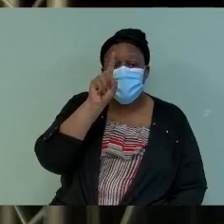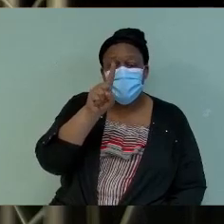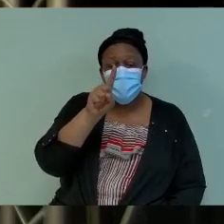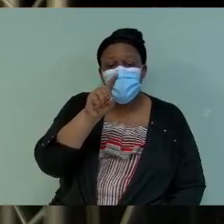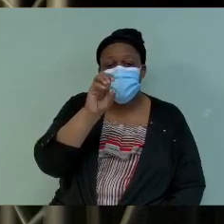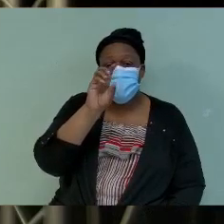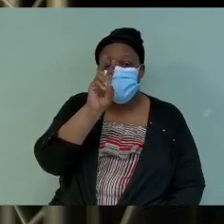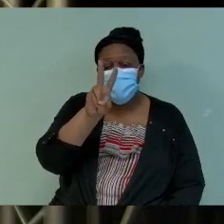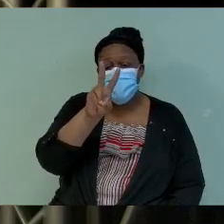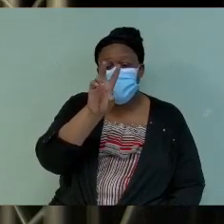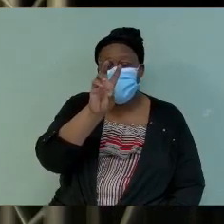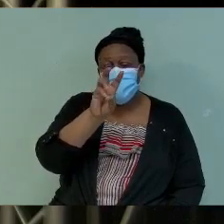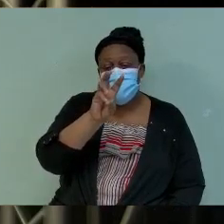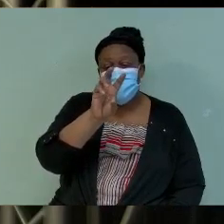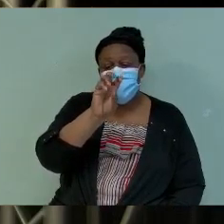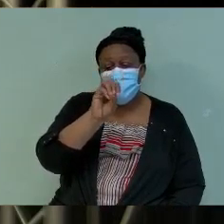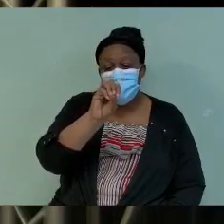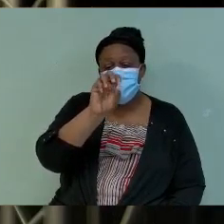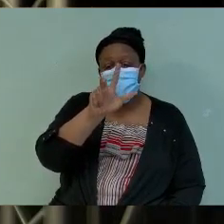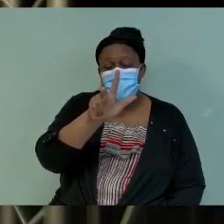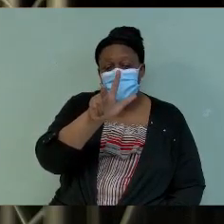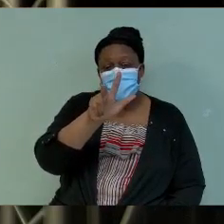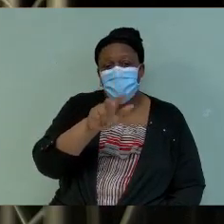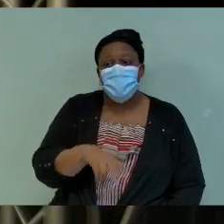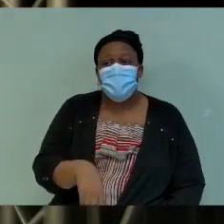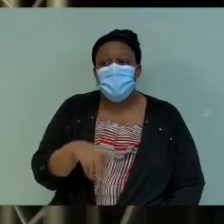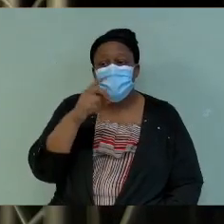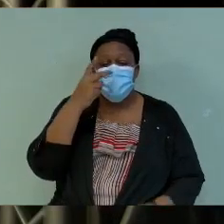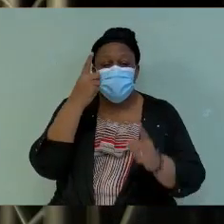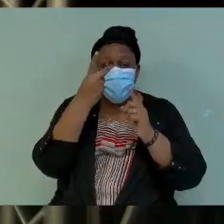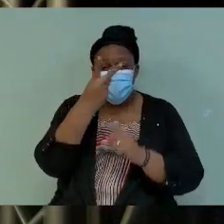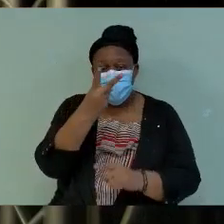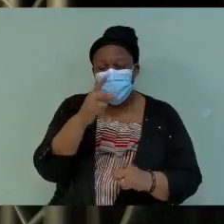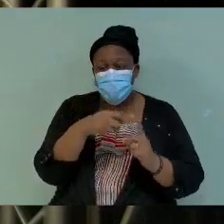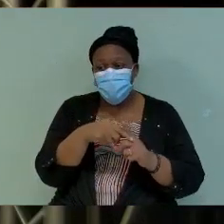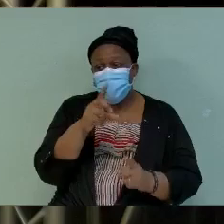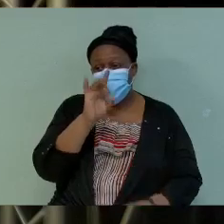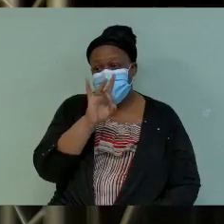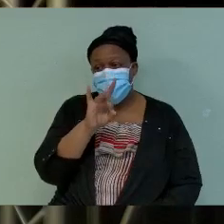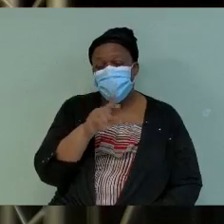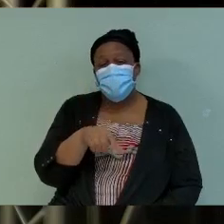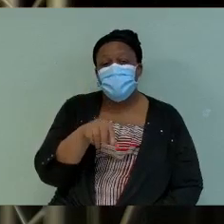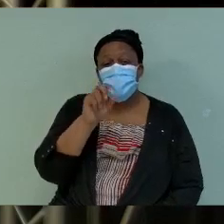661-2603. From 2 p.m. to 8 p.m.,